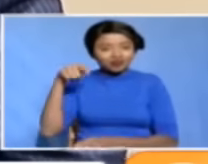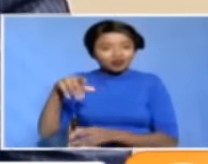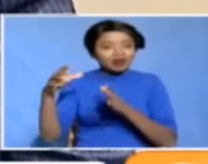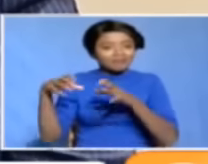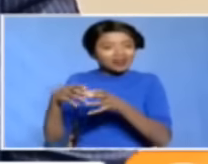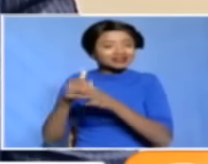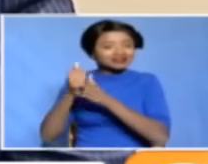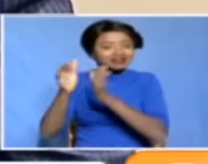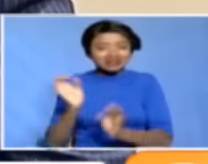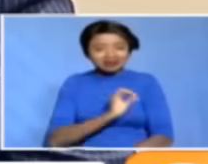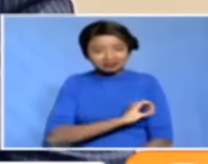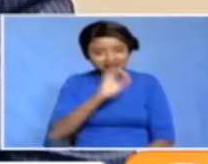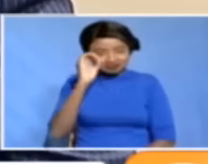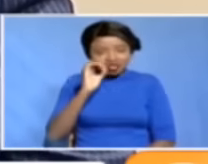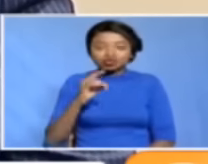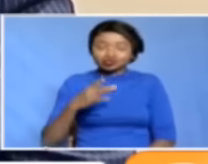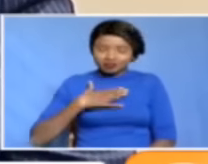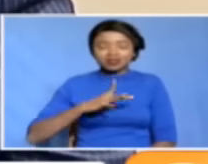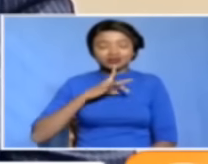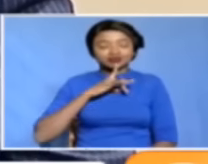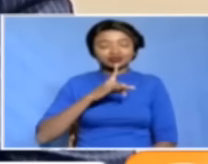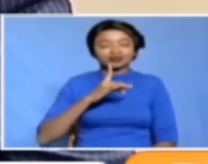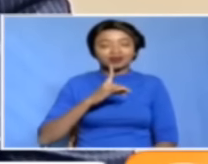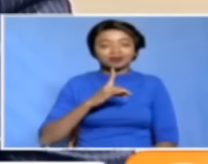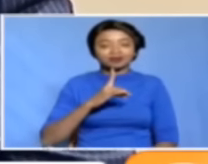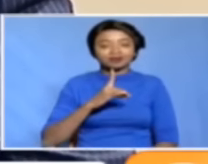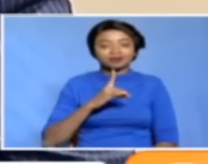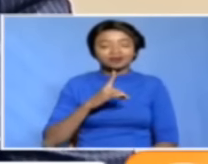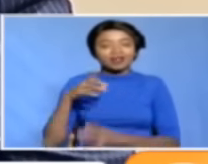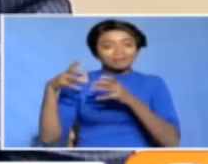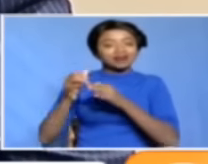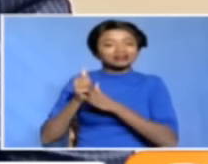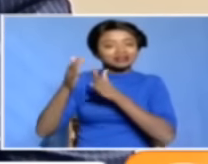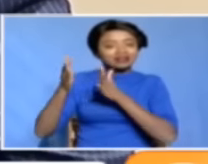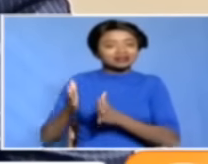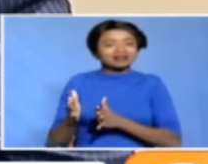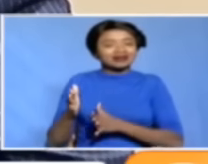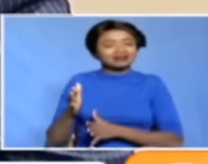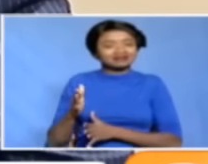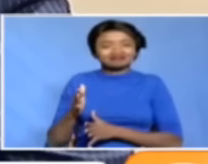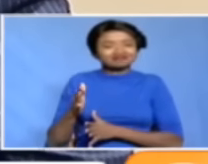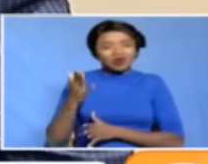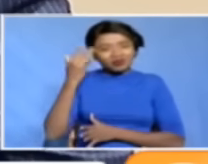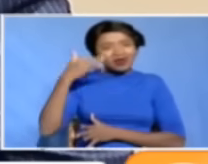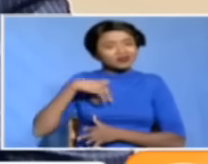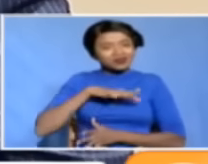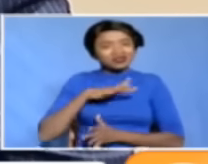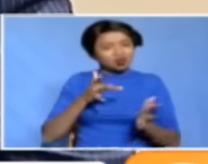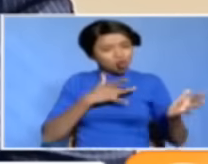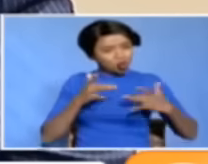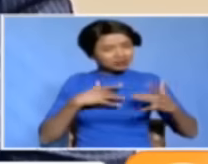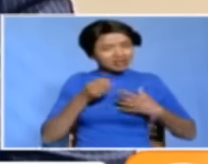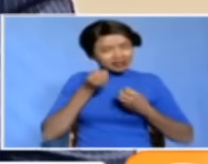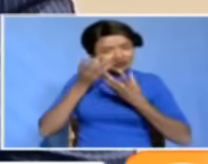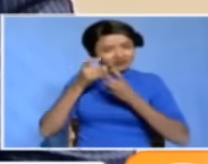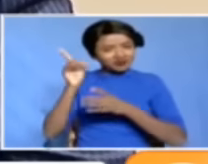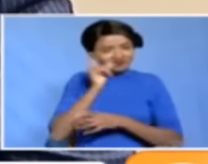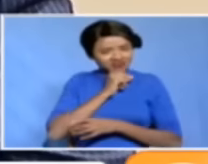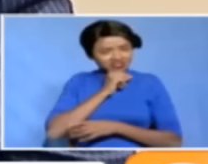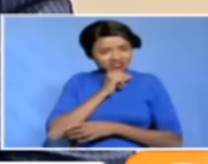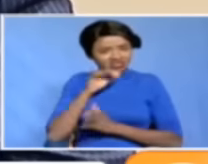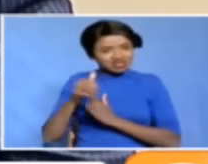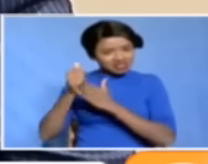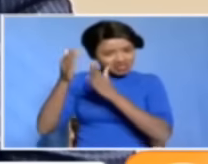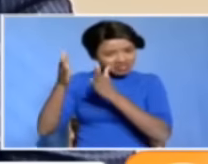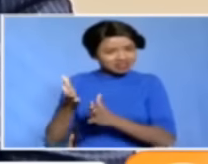think, I am sure the party leader must have, because we raised our concerns with the party leader, mm-hmm. And I'm sure